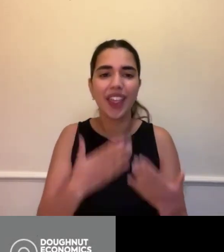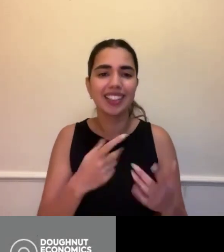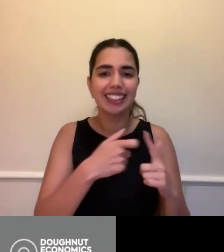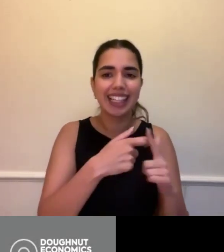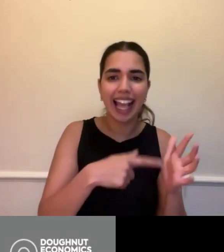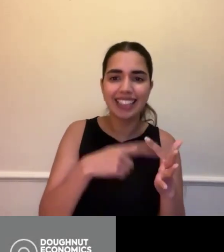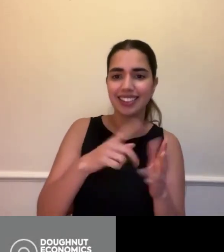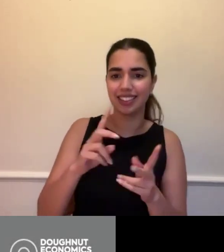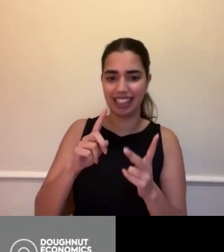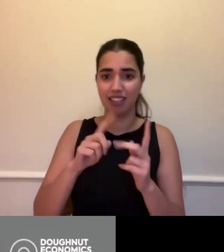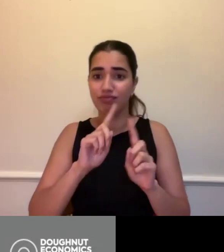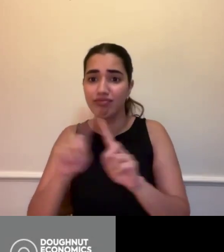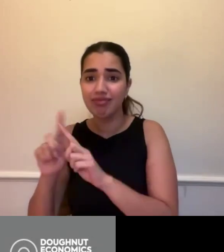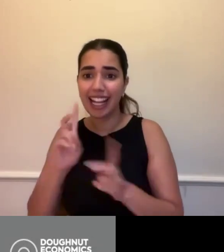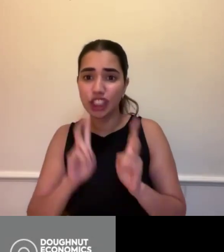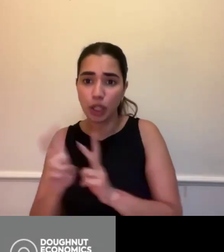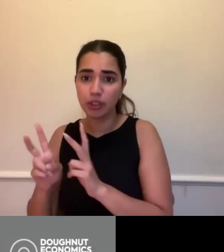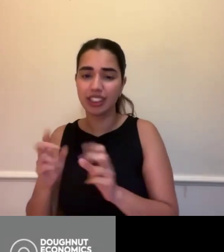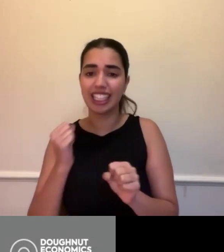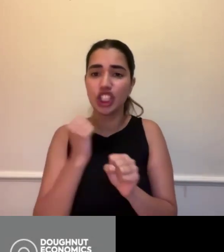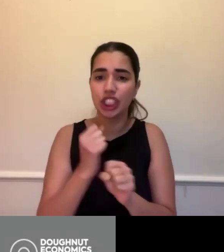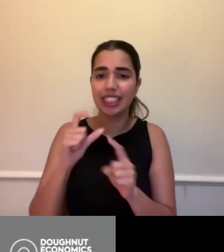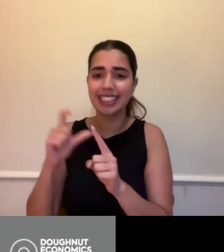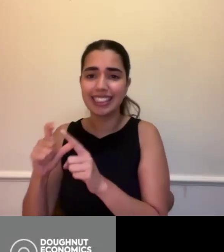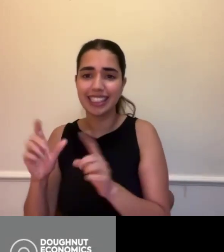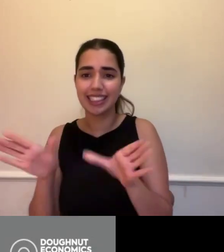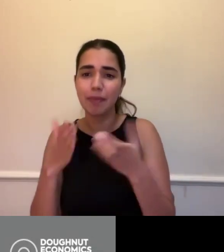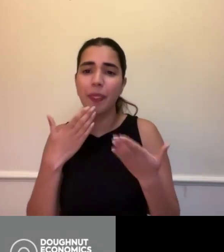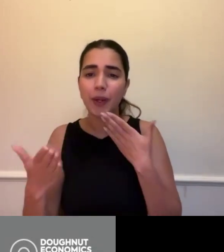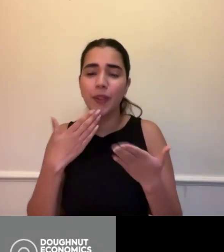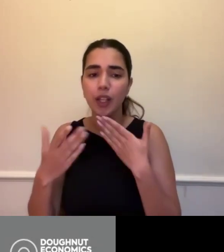all the interpreters, and have a great day. Yeah. Thank you, everybody.